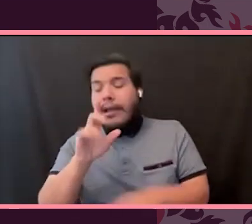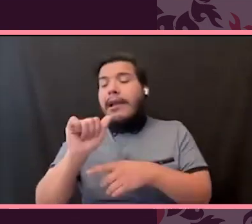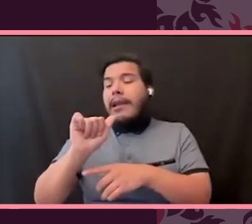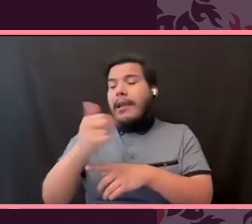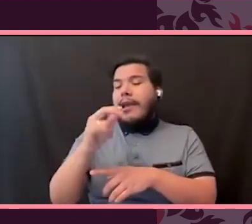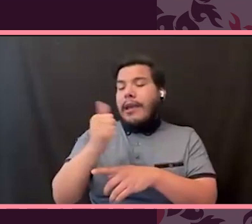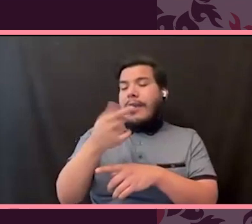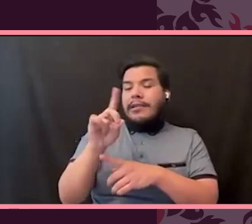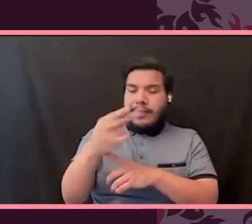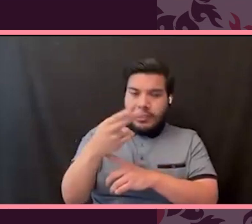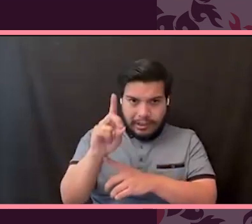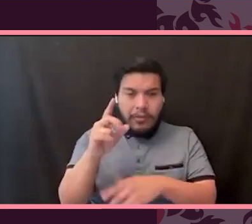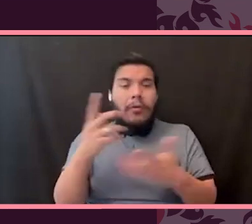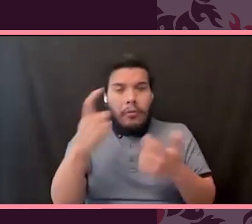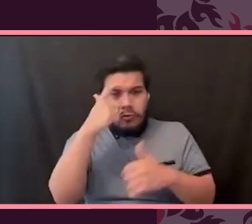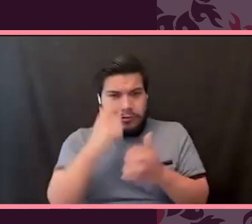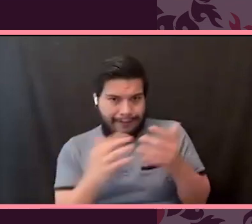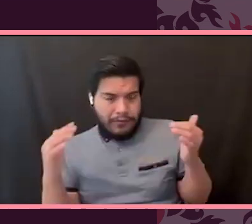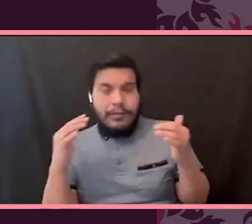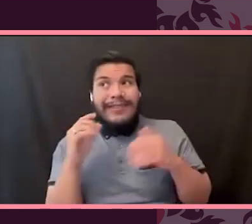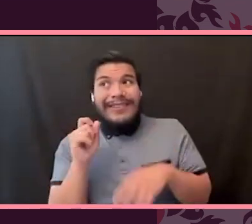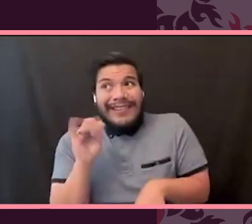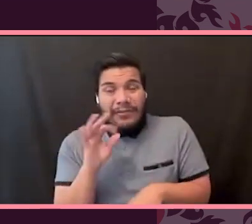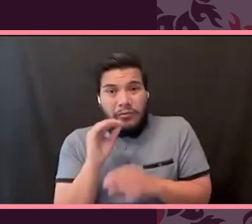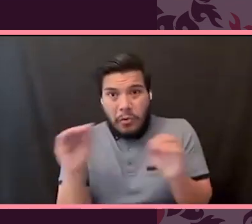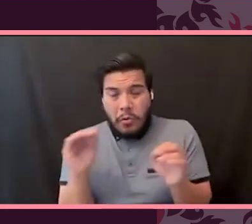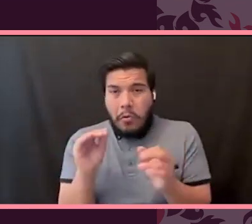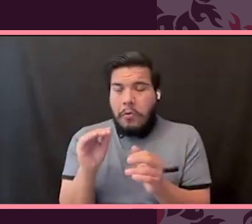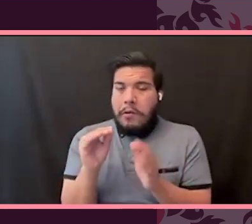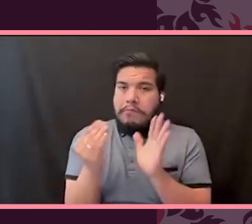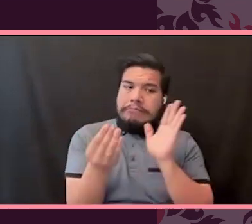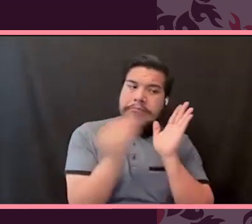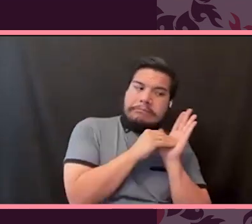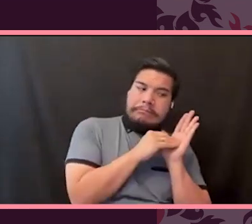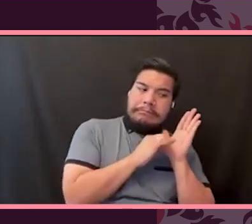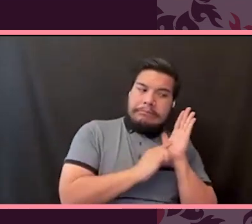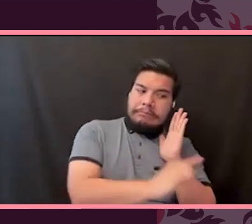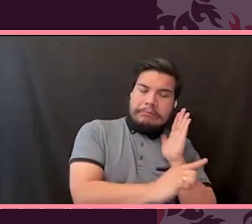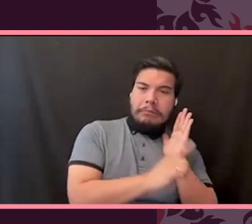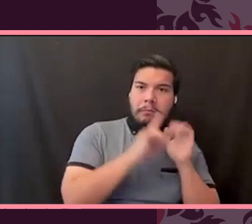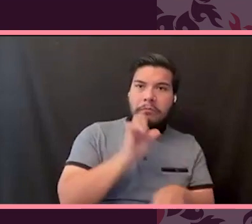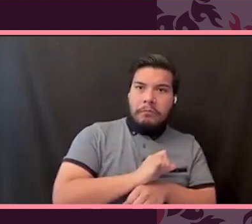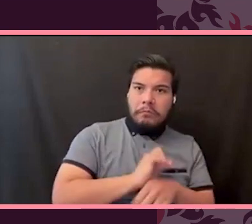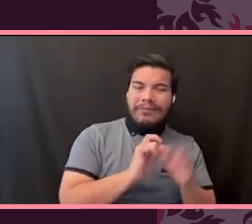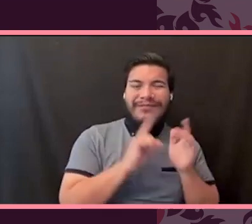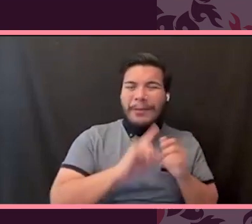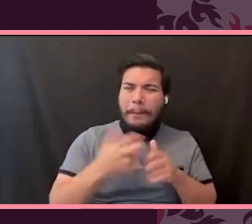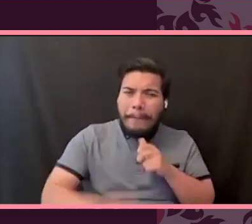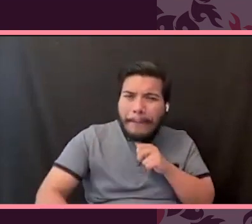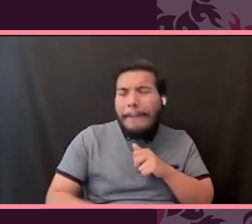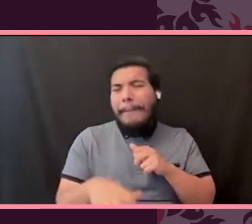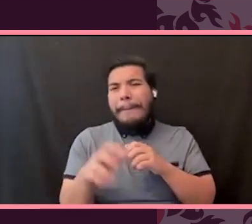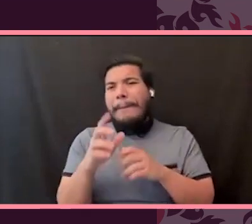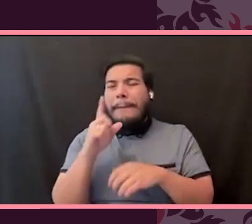neurodivergent, if it's not like, if there's no file that says it, it's really hard to get access to resources that support